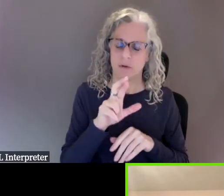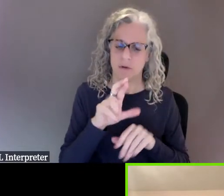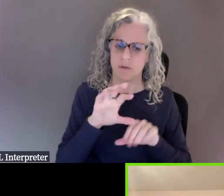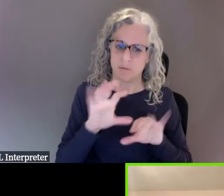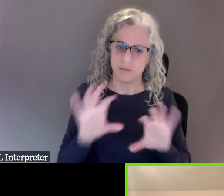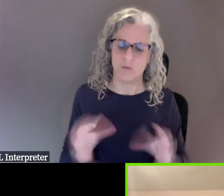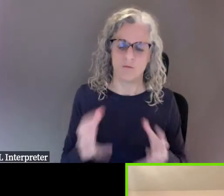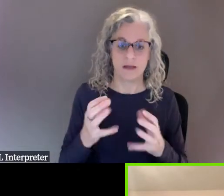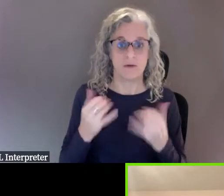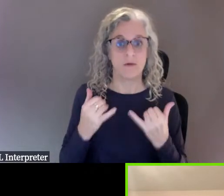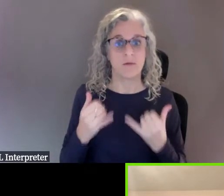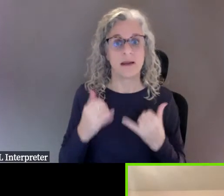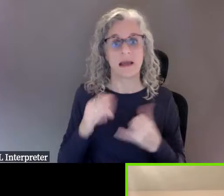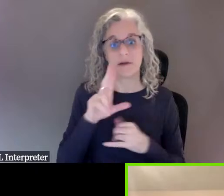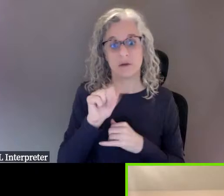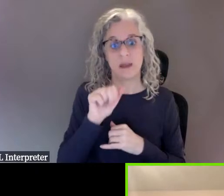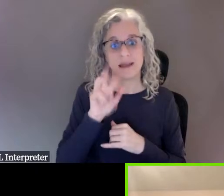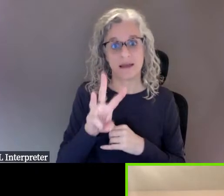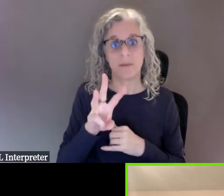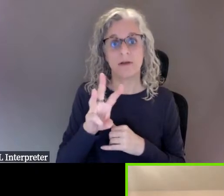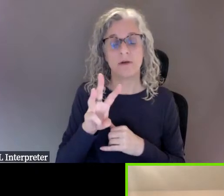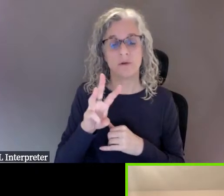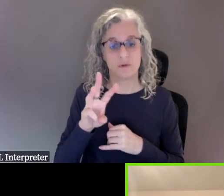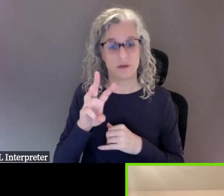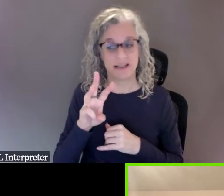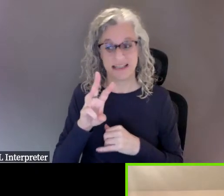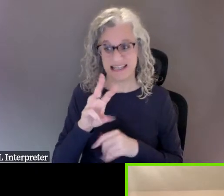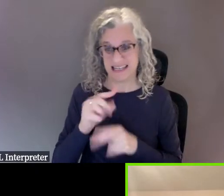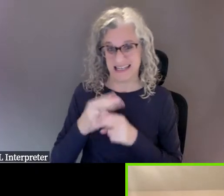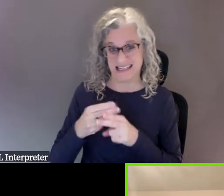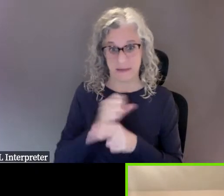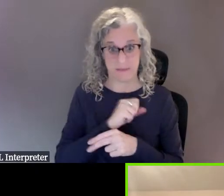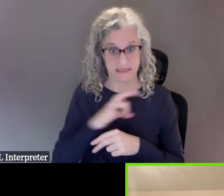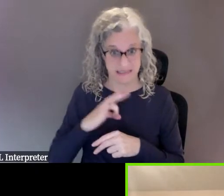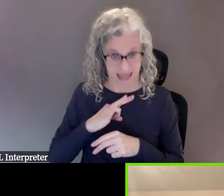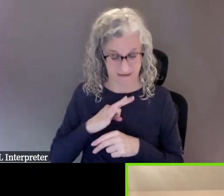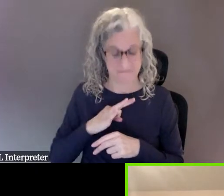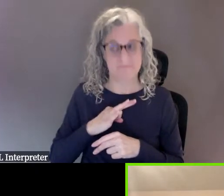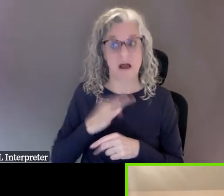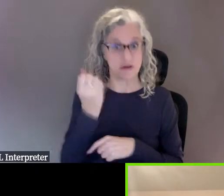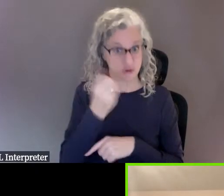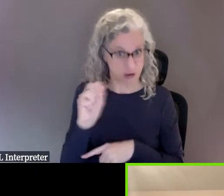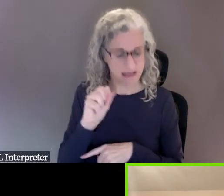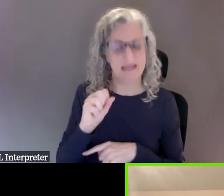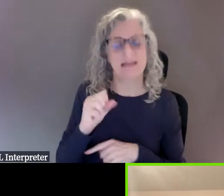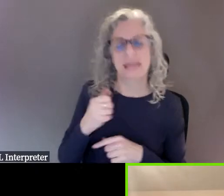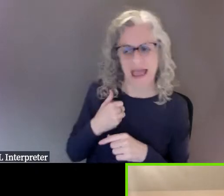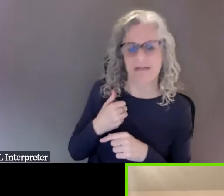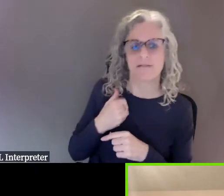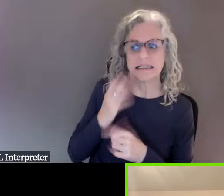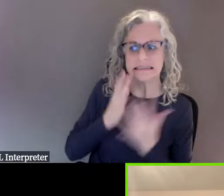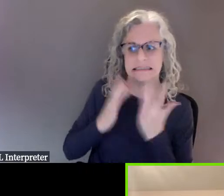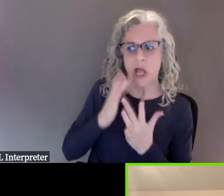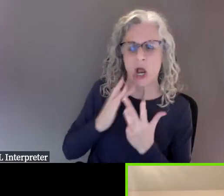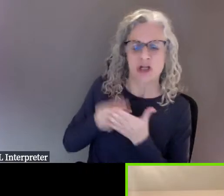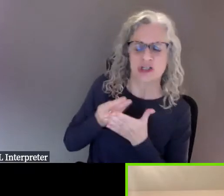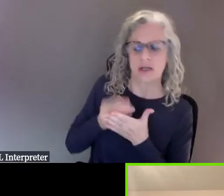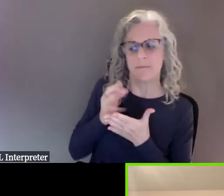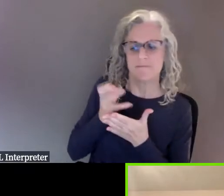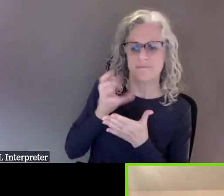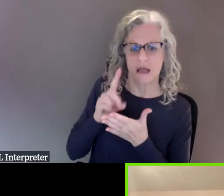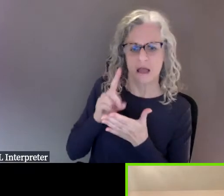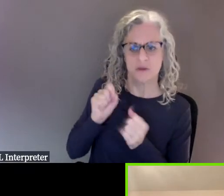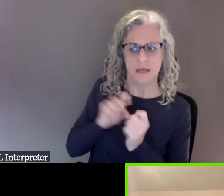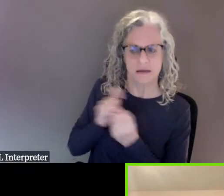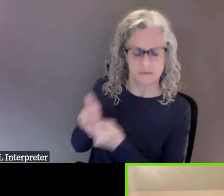staff, USU, are on strike. They have a hardship fund you can donate to. There are other unions that are on strike who have done so much to support